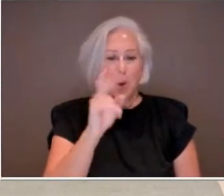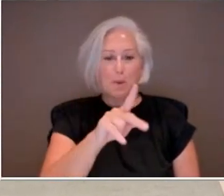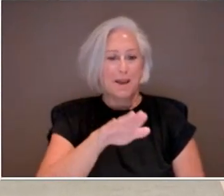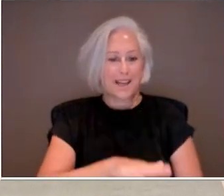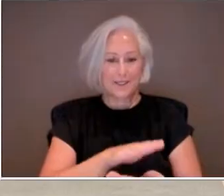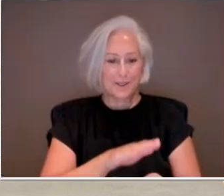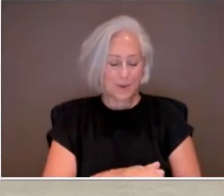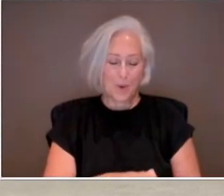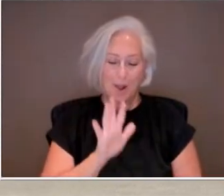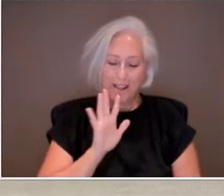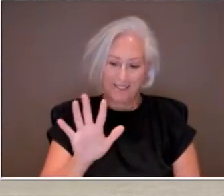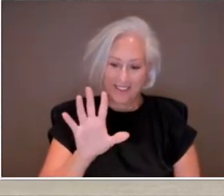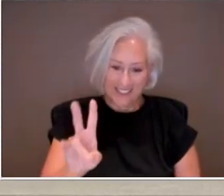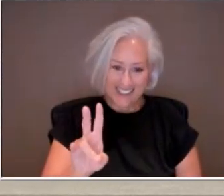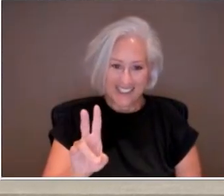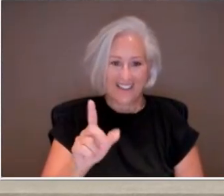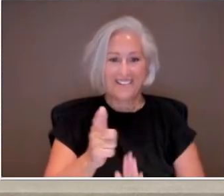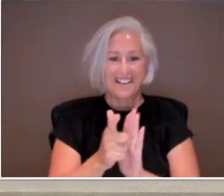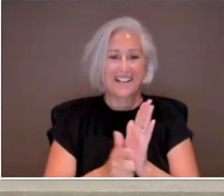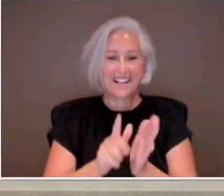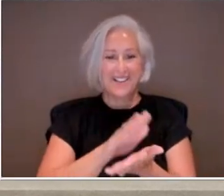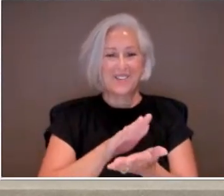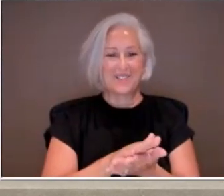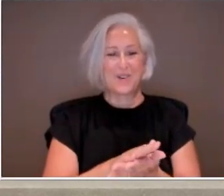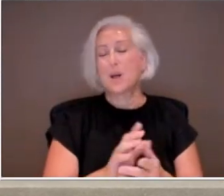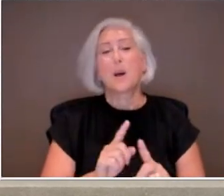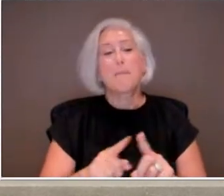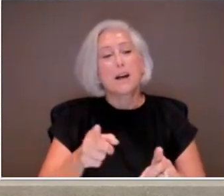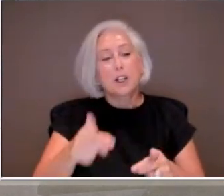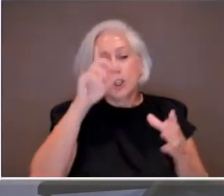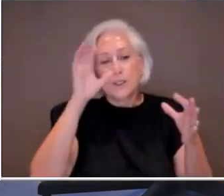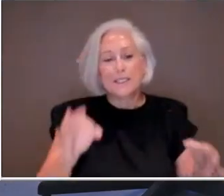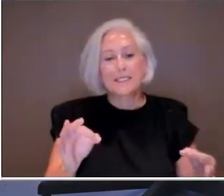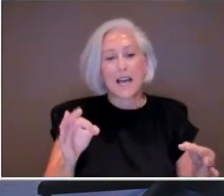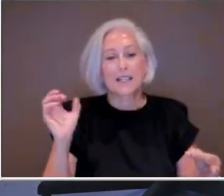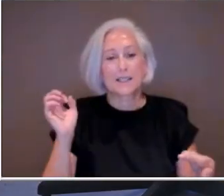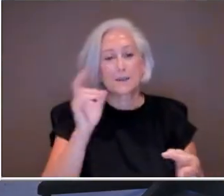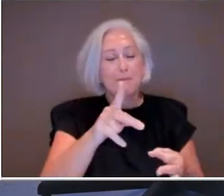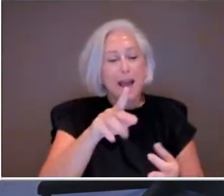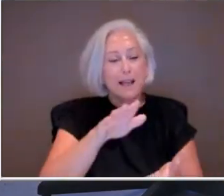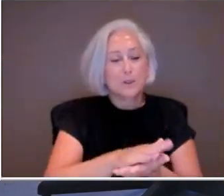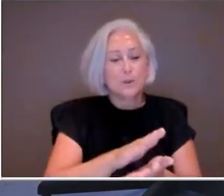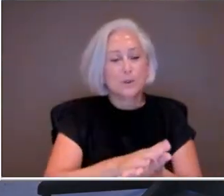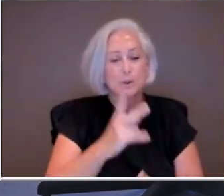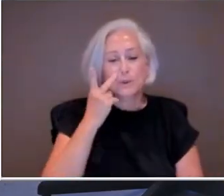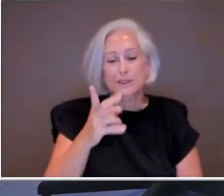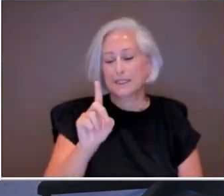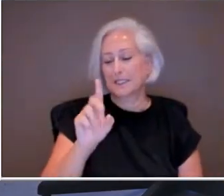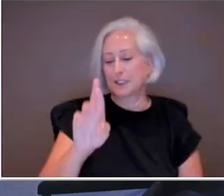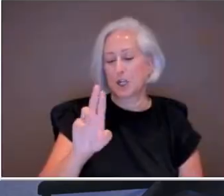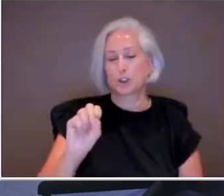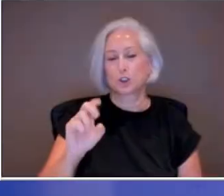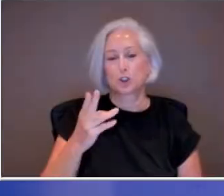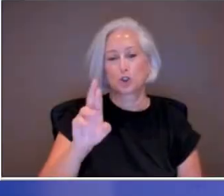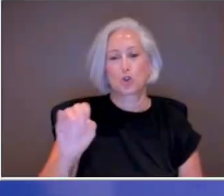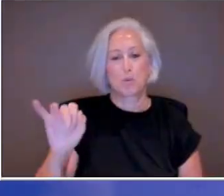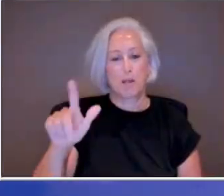law school. Get to that in a bit. So you decide to see Dr. Schruppel. Why Dr. Schruppel? So